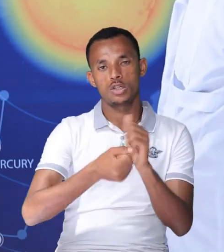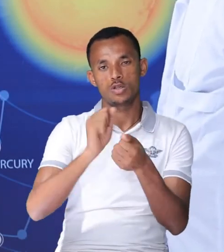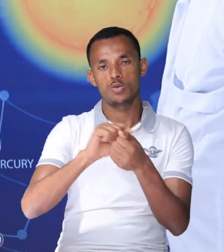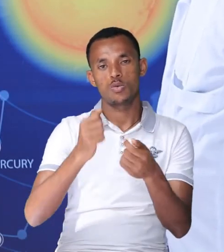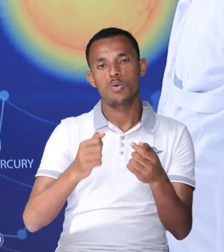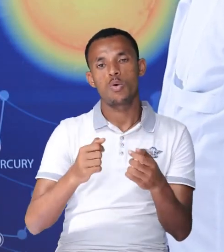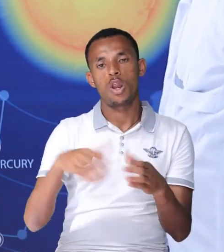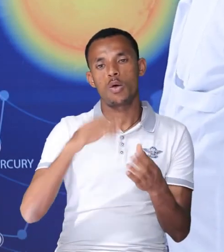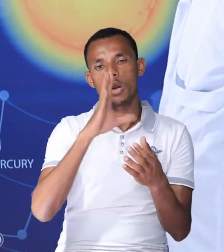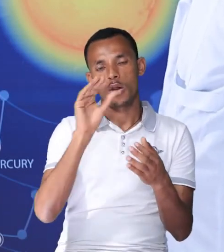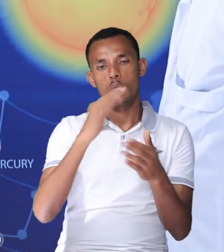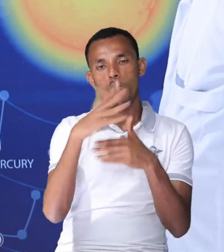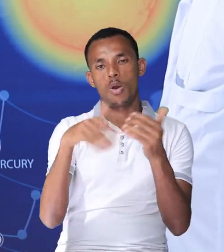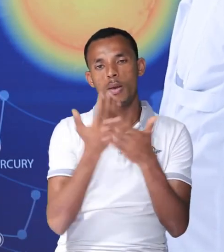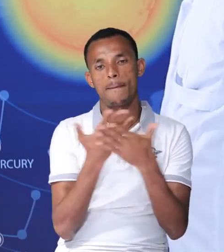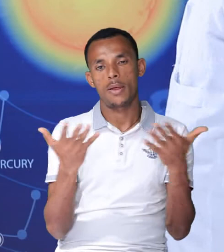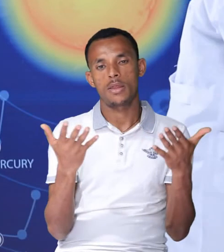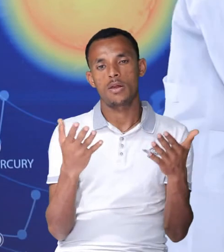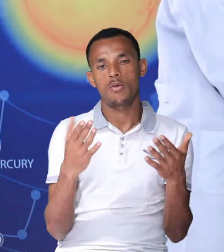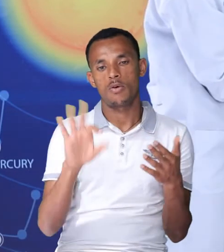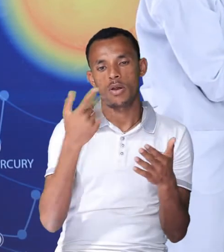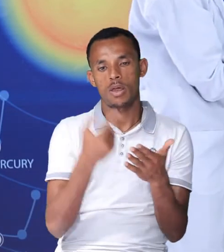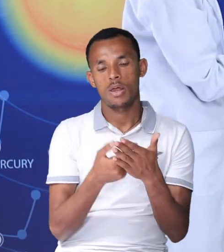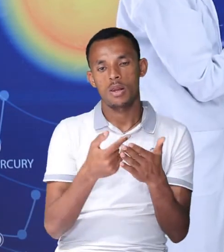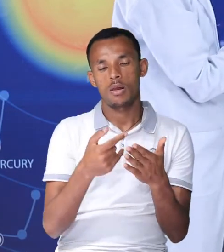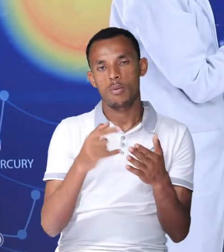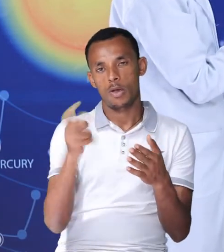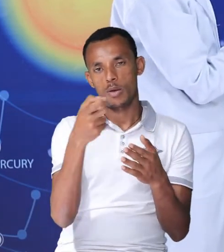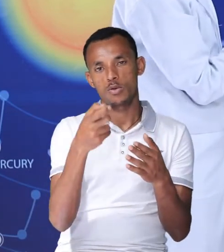liquid, and all matters which are found here becomes liquid.